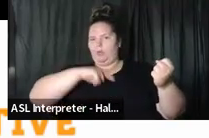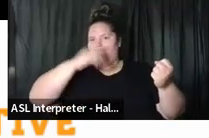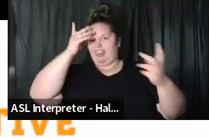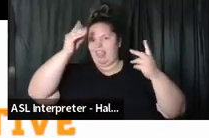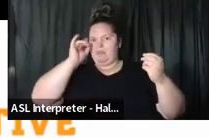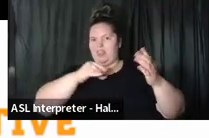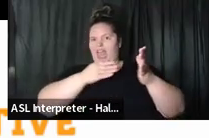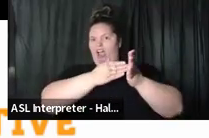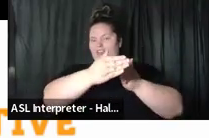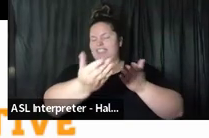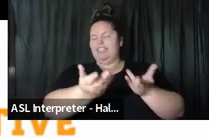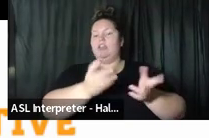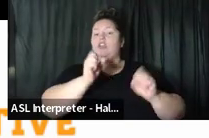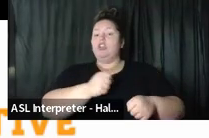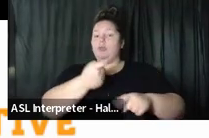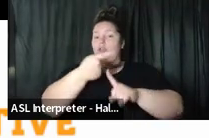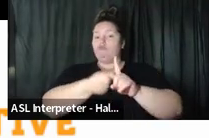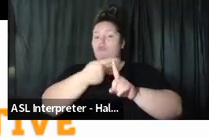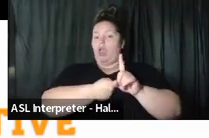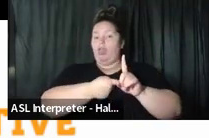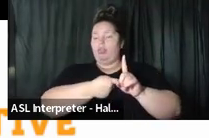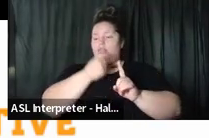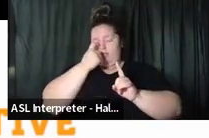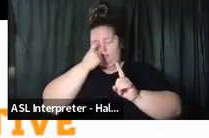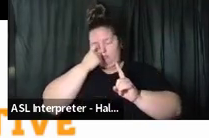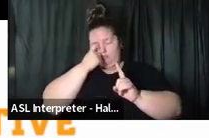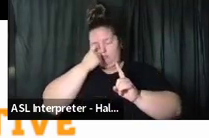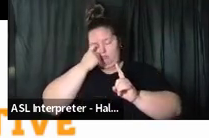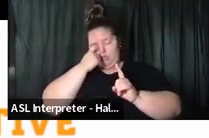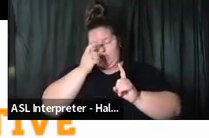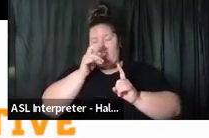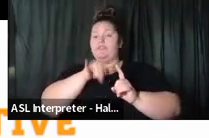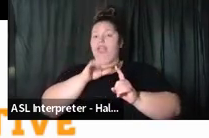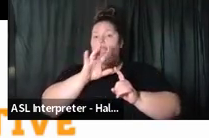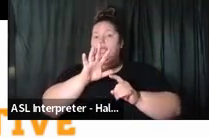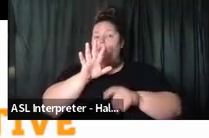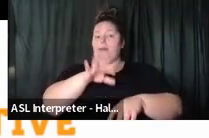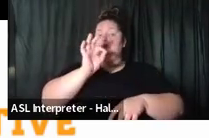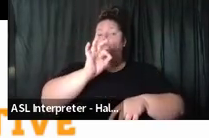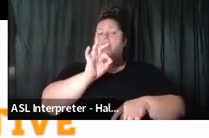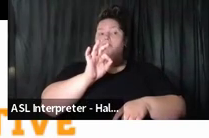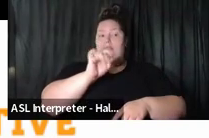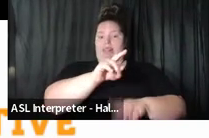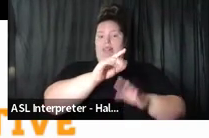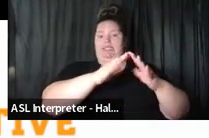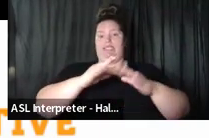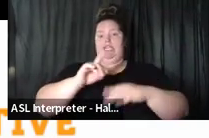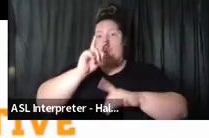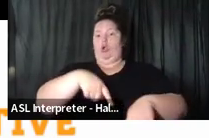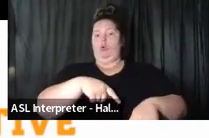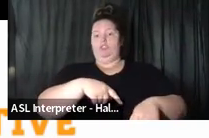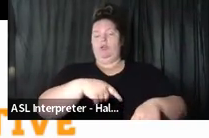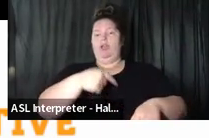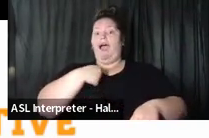Mm-hmm. You can rent those and have them pick them up in the city that you're going to go to. I've done this to travel